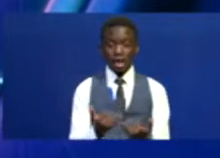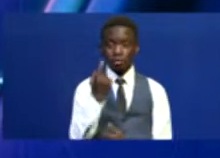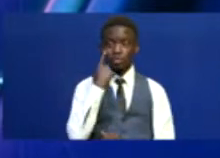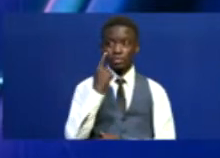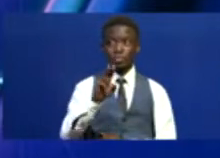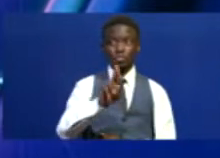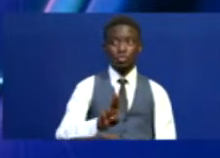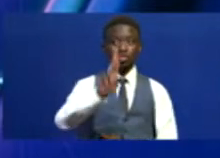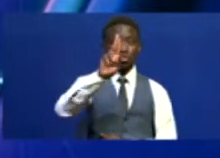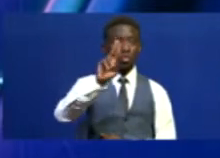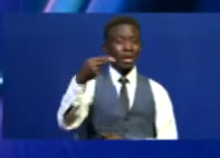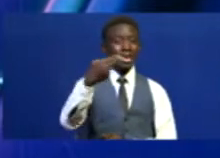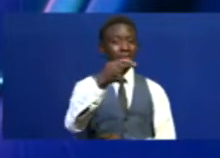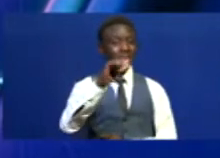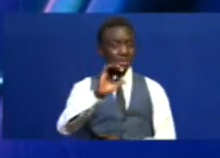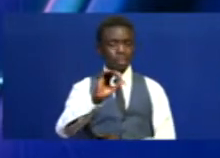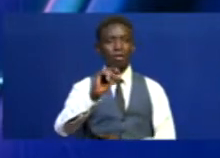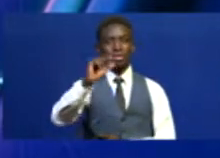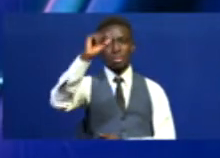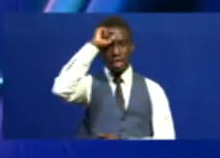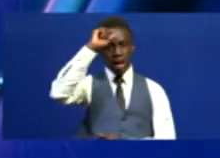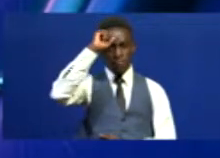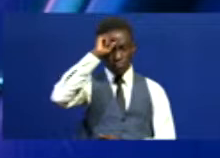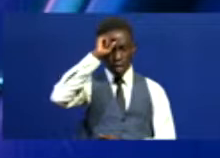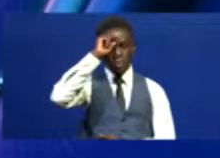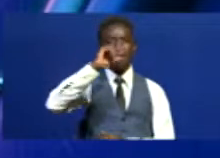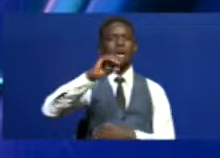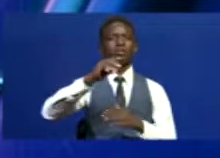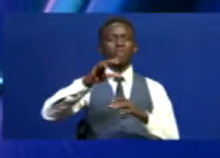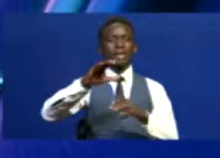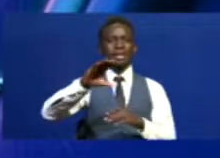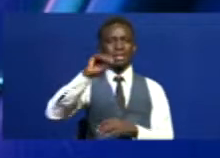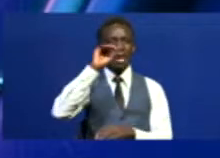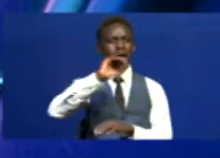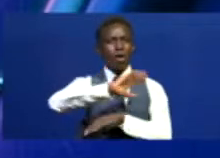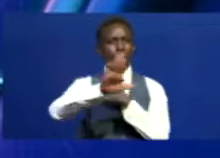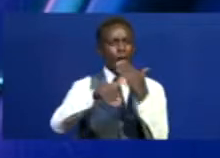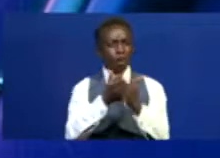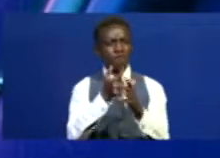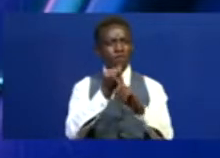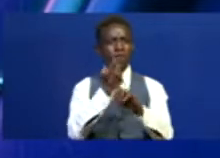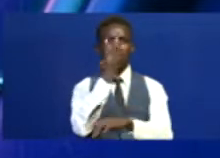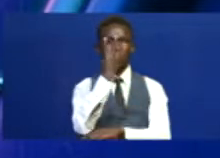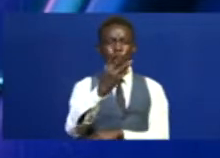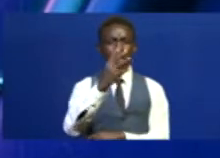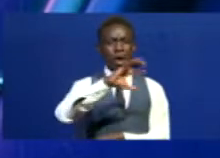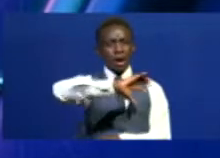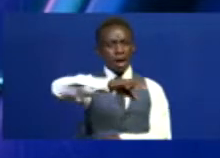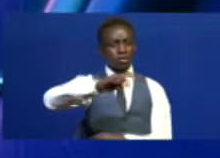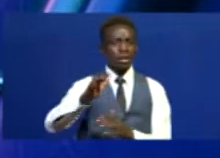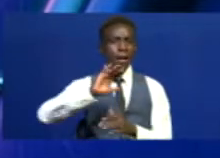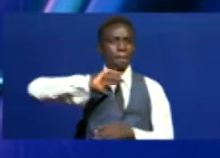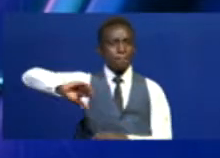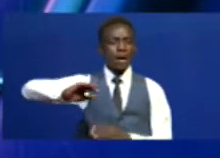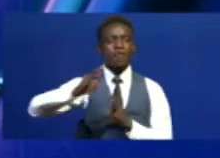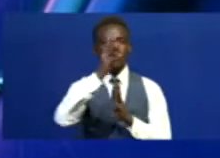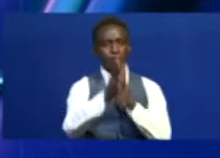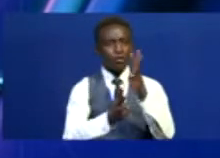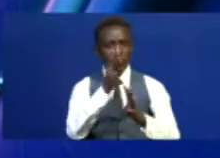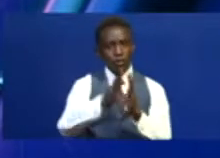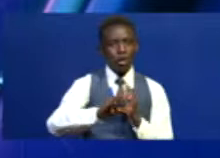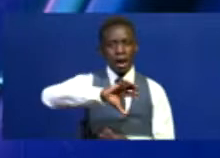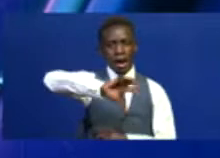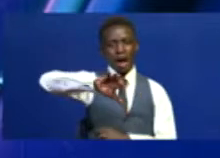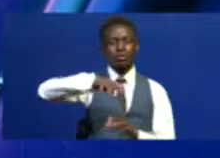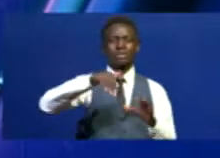up from the four pilot counties to the remaining 44 counties across the country.